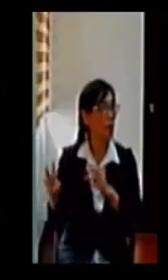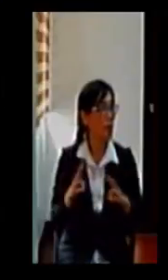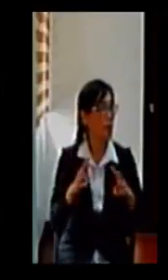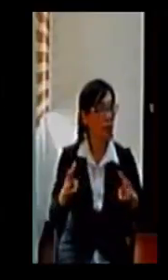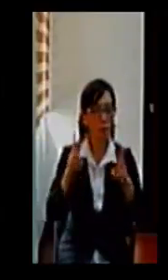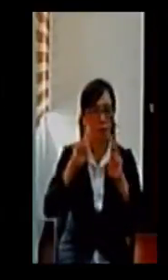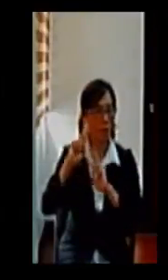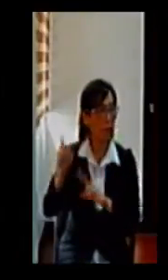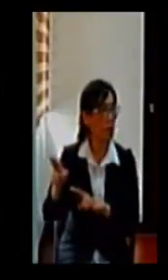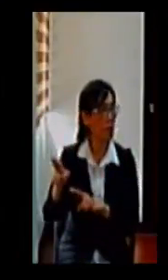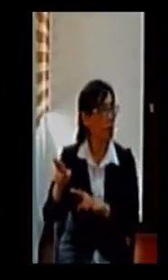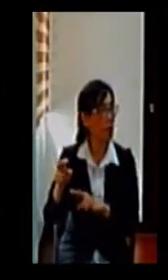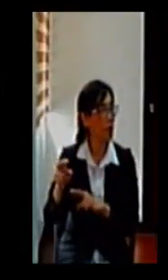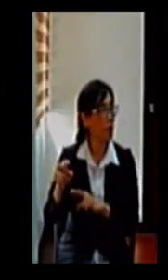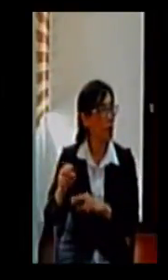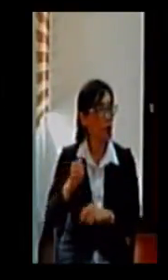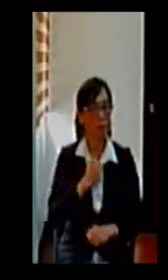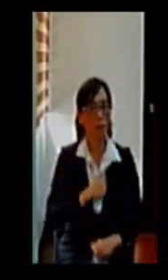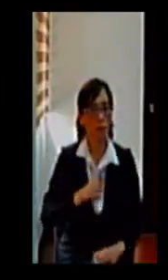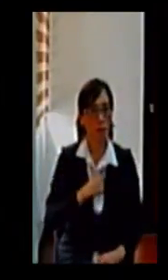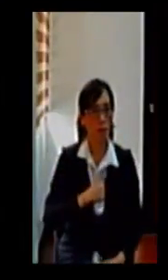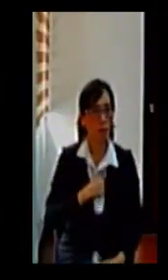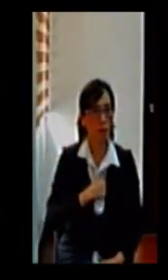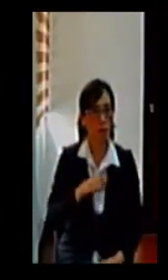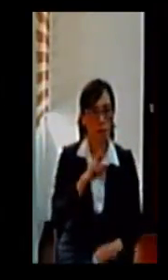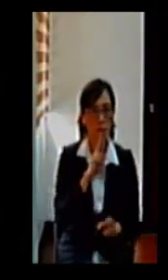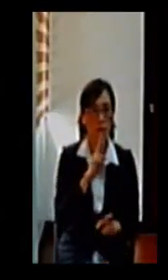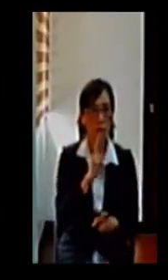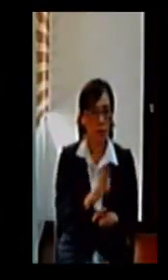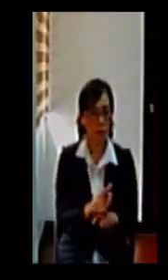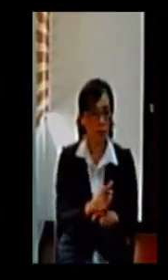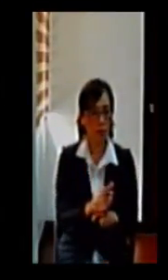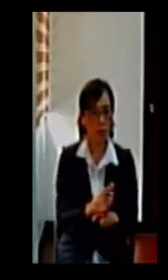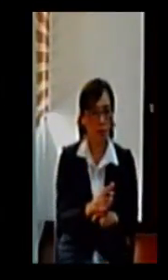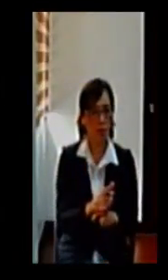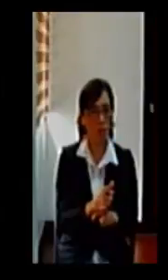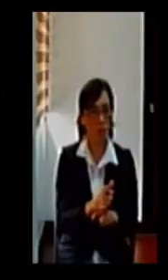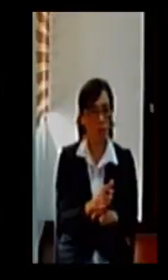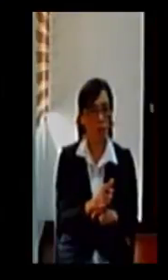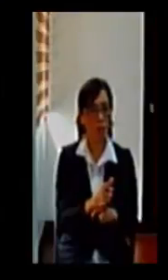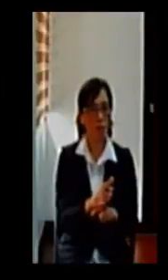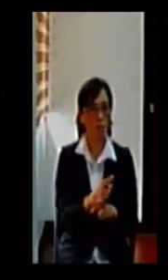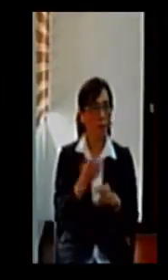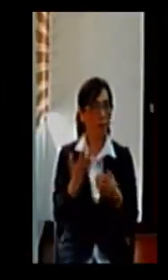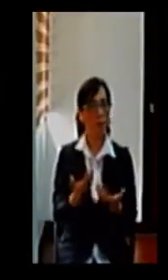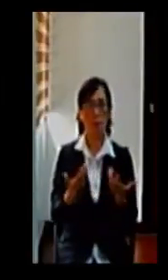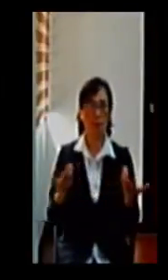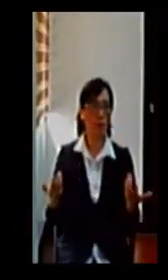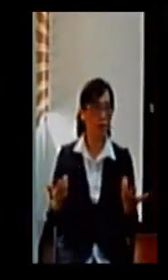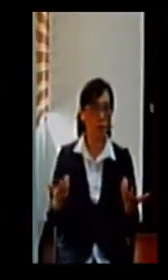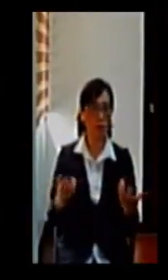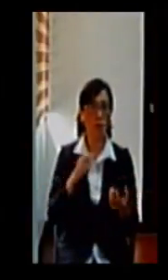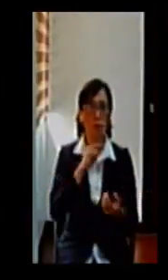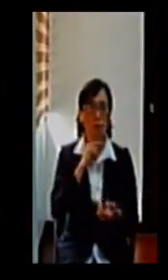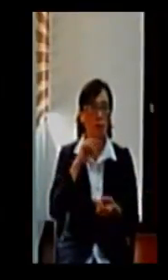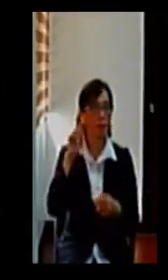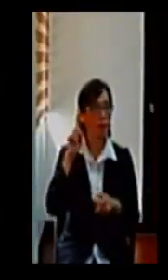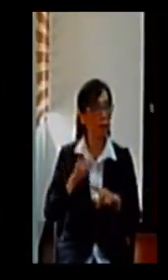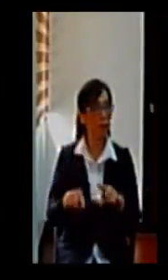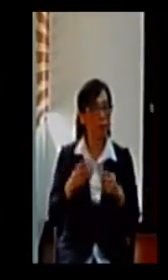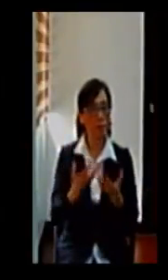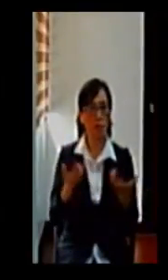Attorney. I apologize, but really, it's inseparable. I think, but these two